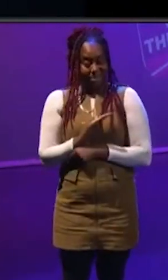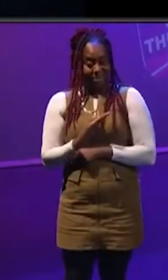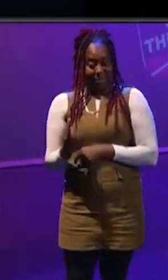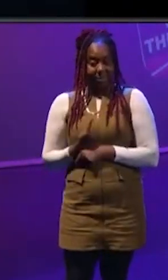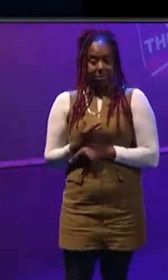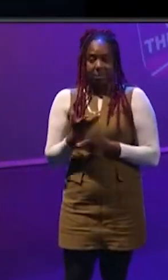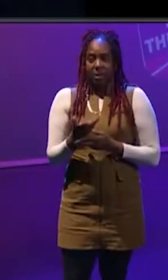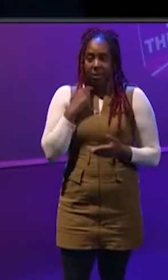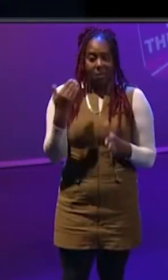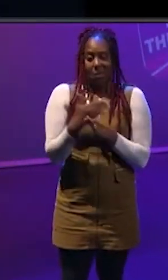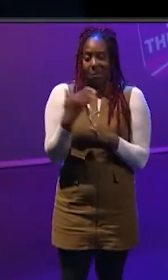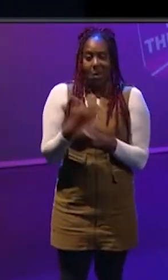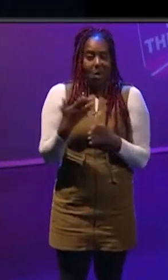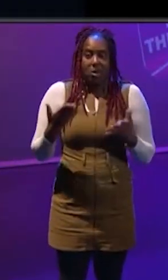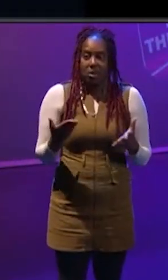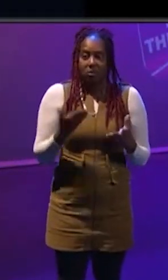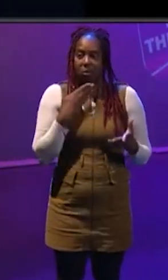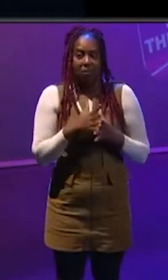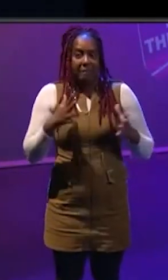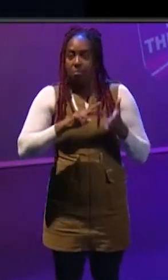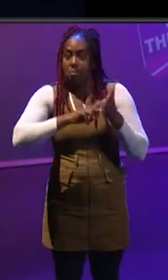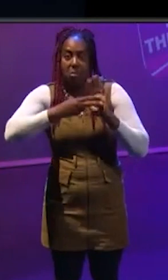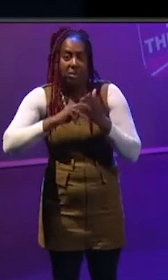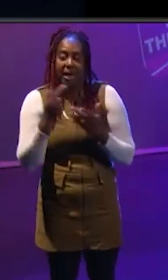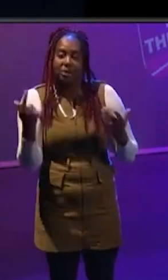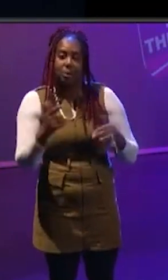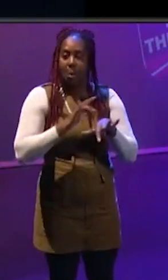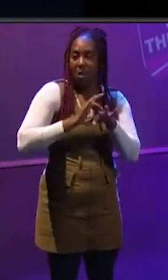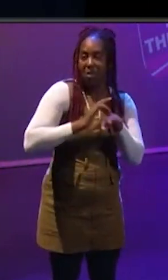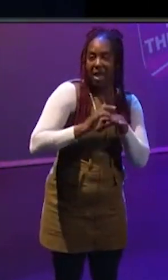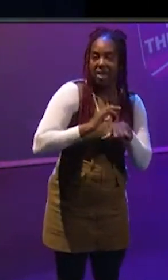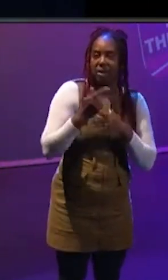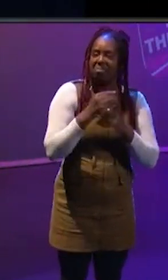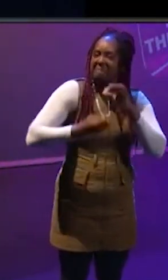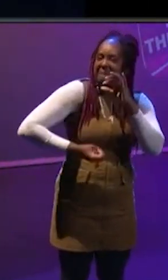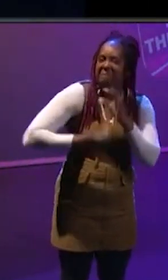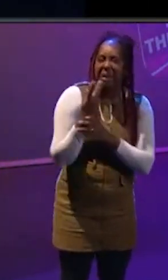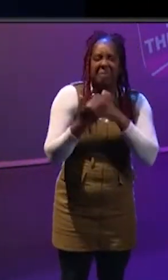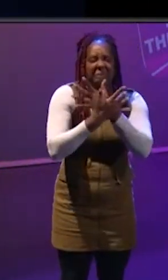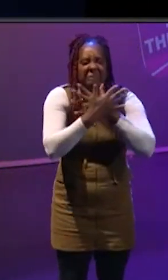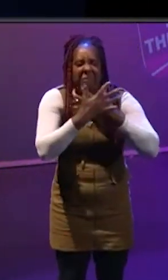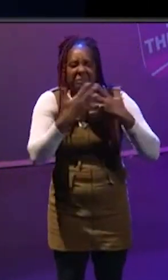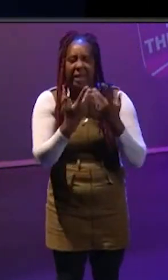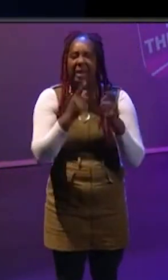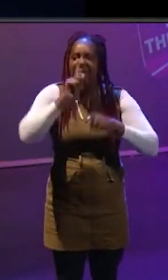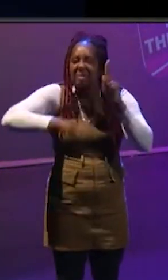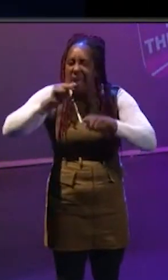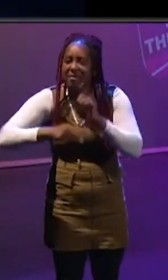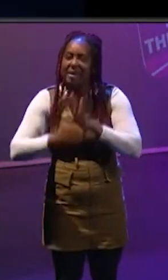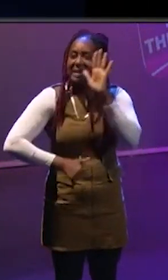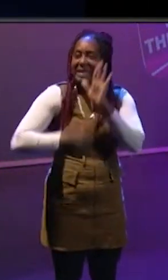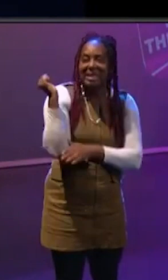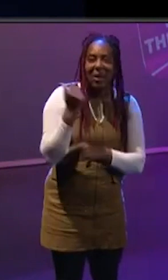being employees of an organization and being on the theater side, because we develop all so many skills in a safe way. We're spending other people's